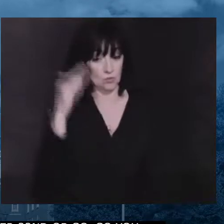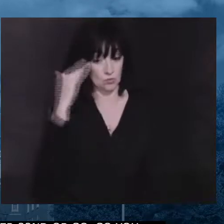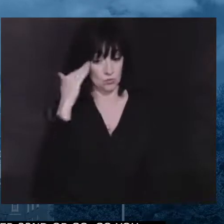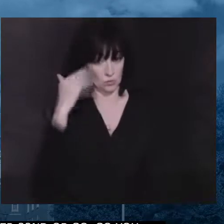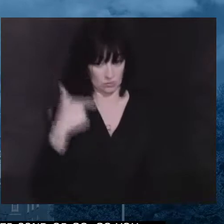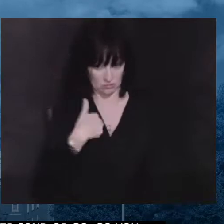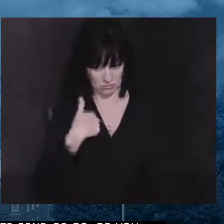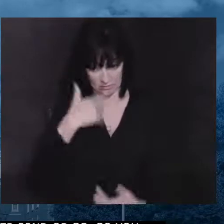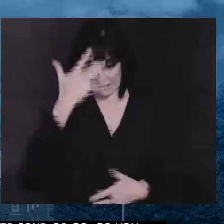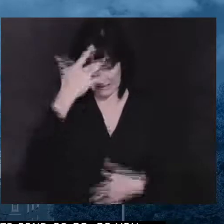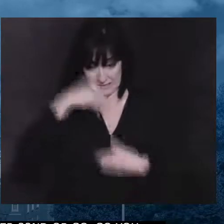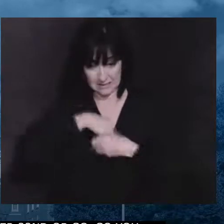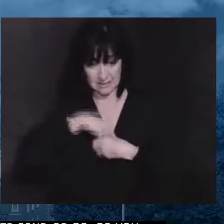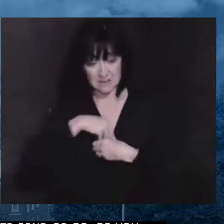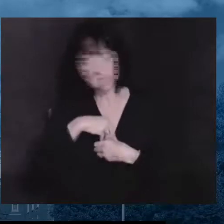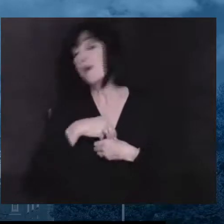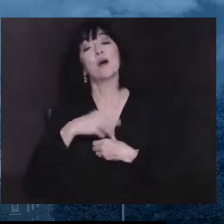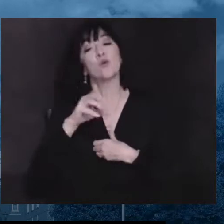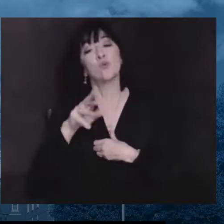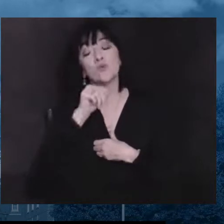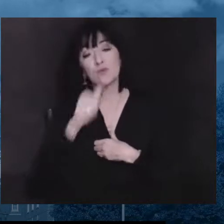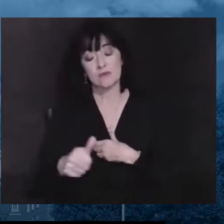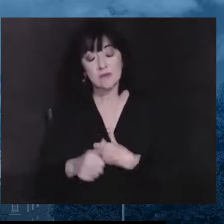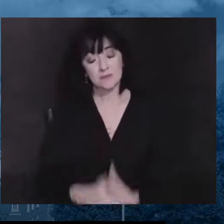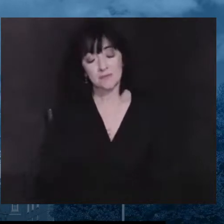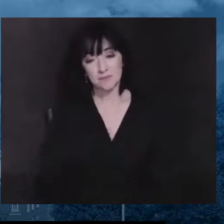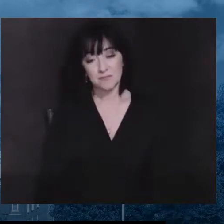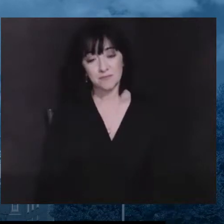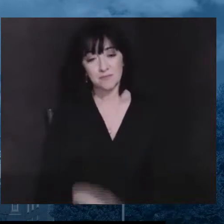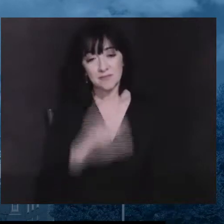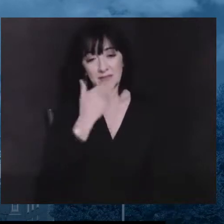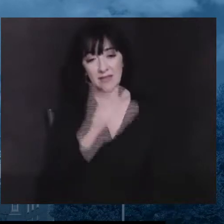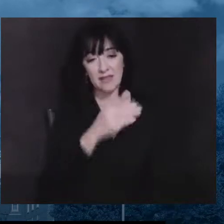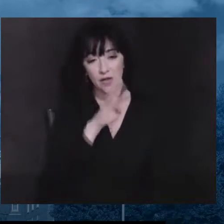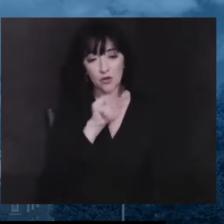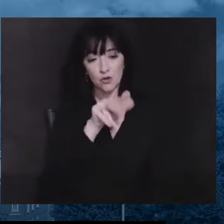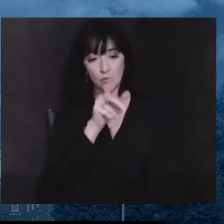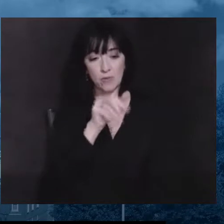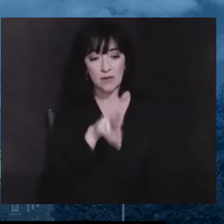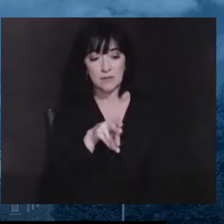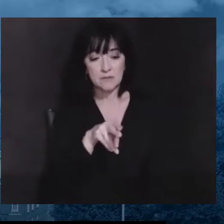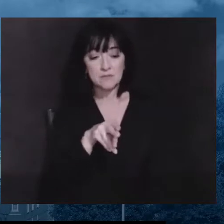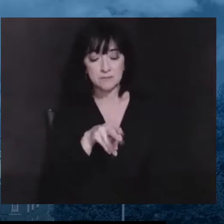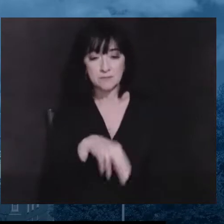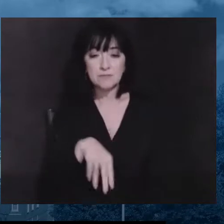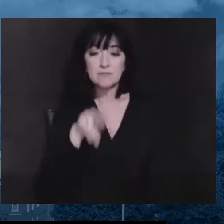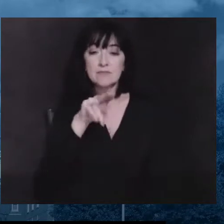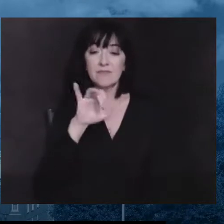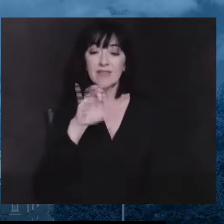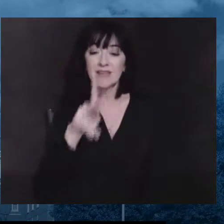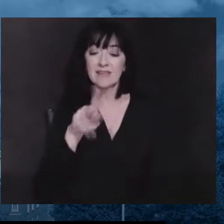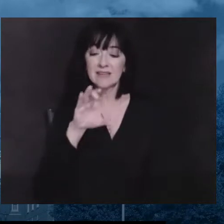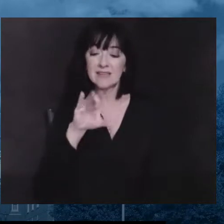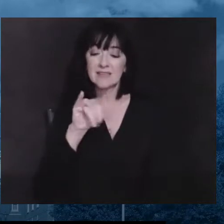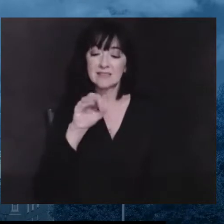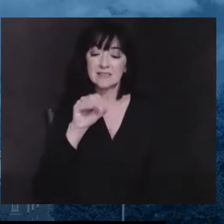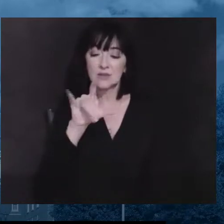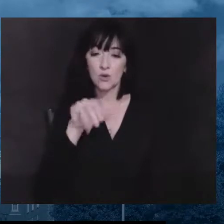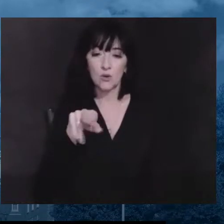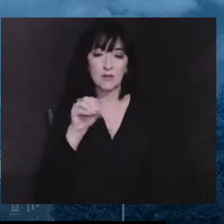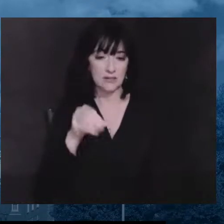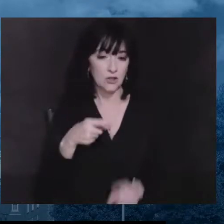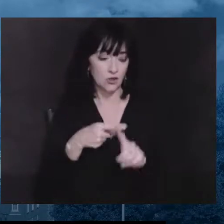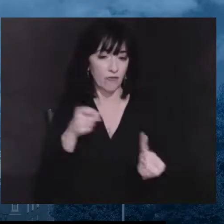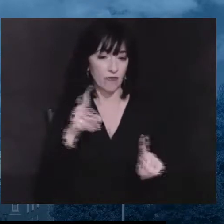Thanks, Brandon. All right, last we'll go to Nicholas Cialino from Delaware Public Media.